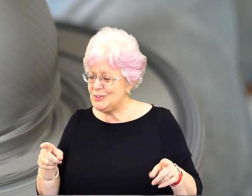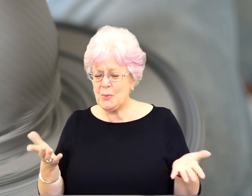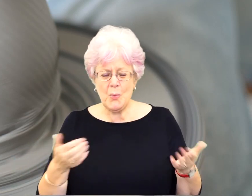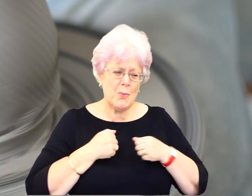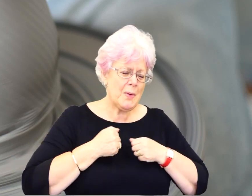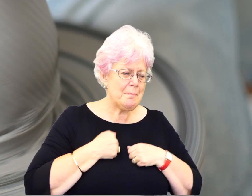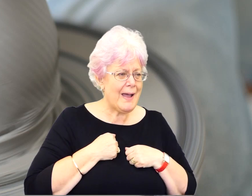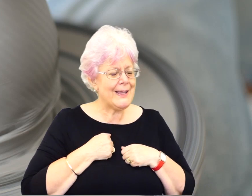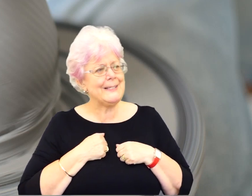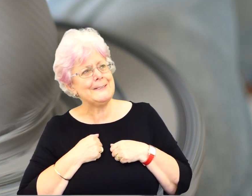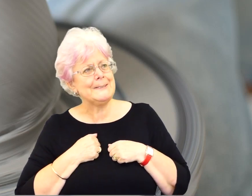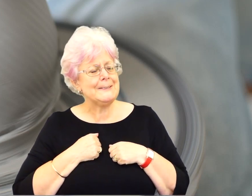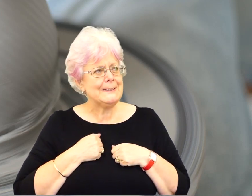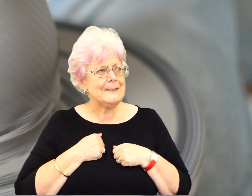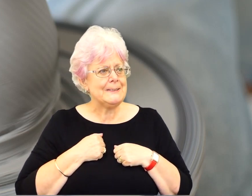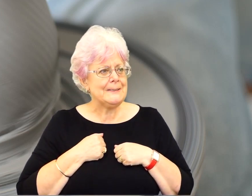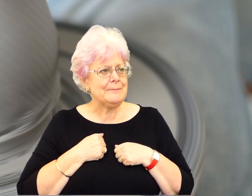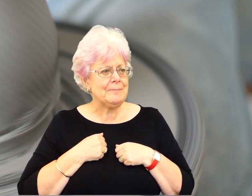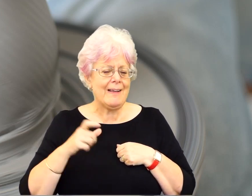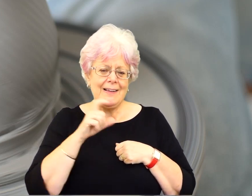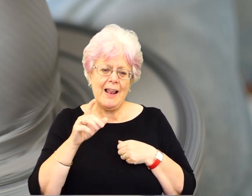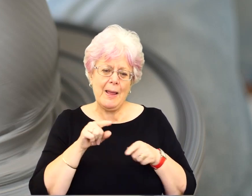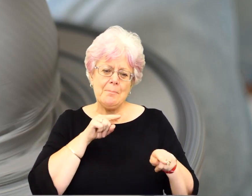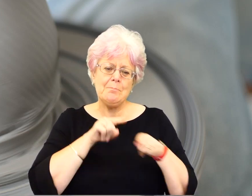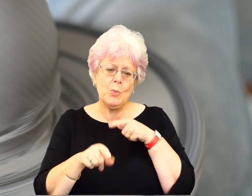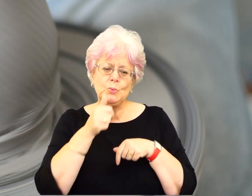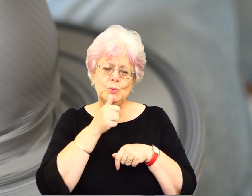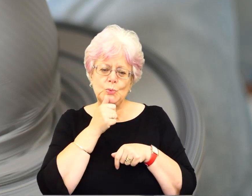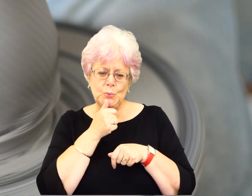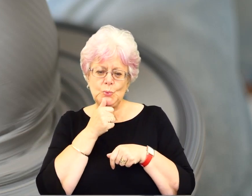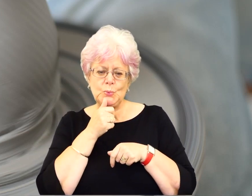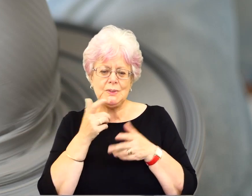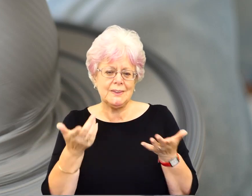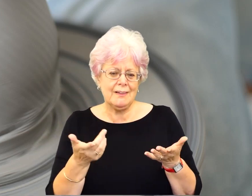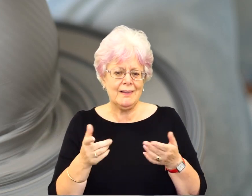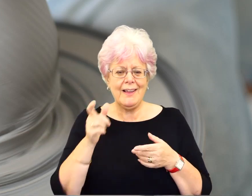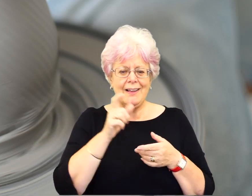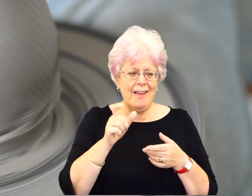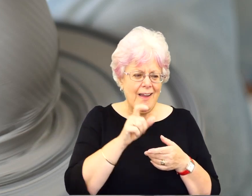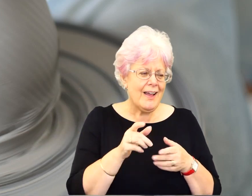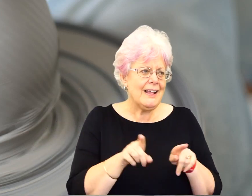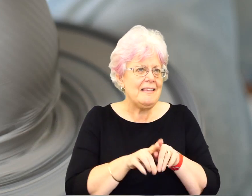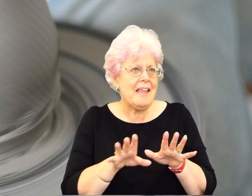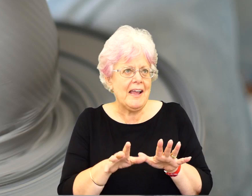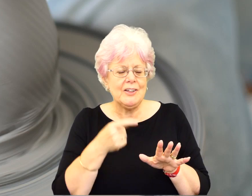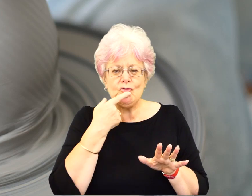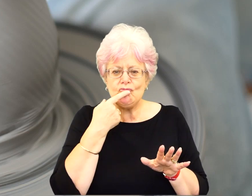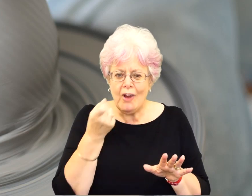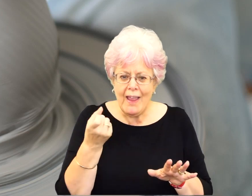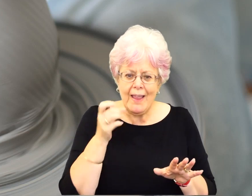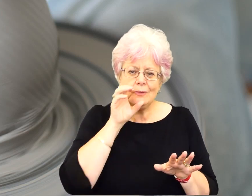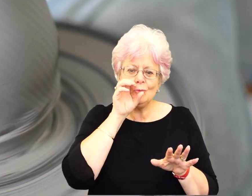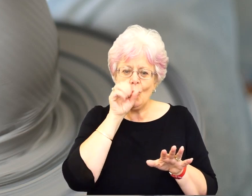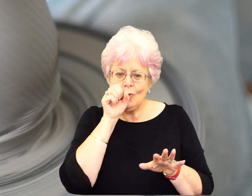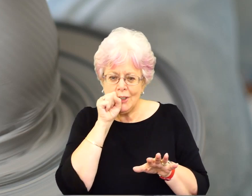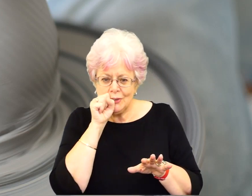kind of default slip is the slip that I've and the colours are the kind of reds and oranges, the